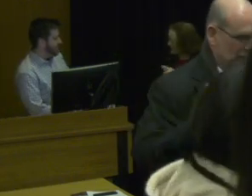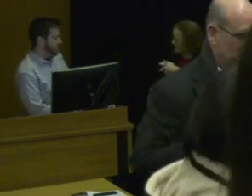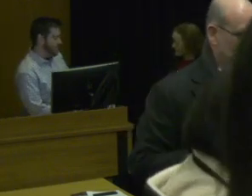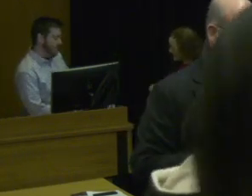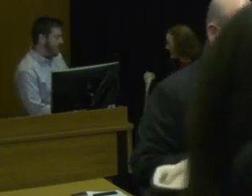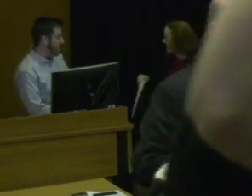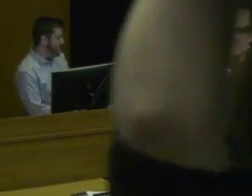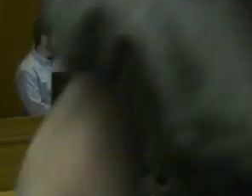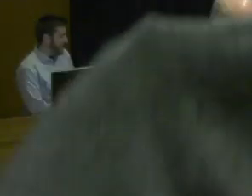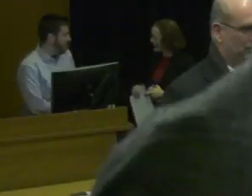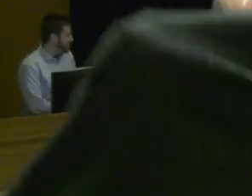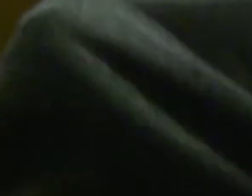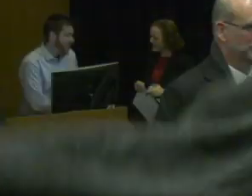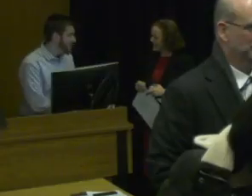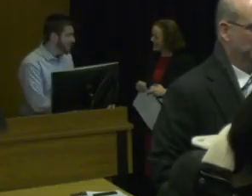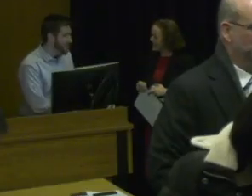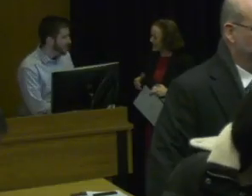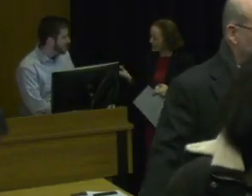with. Oh, sorry.